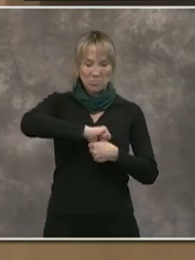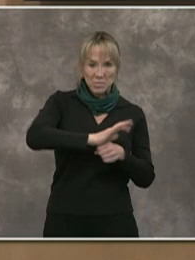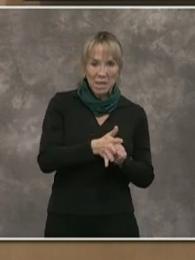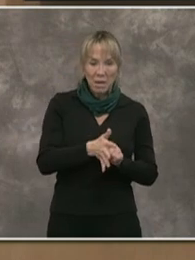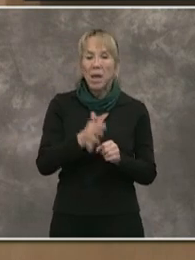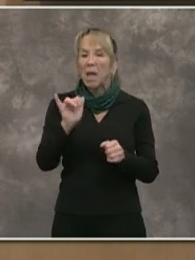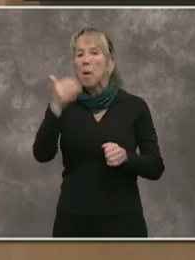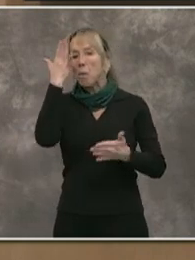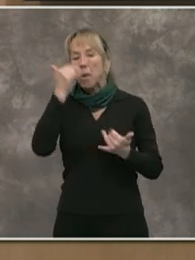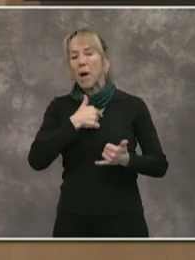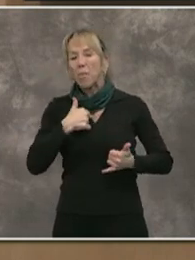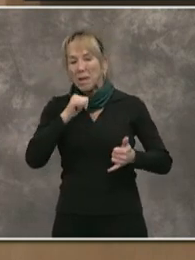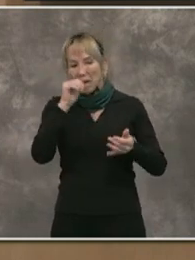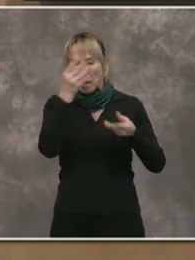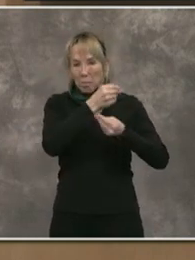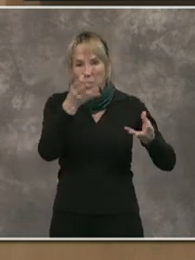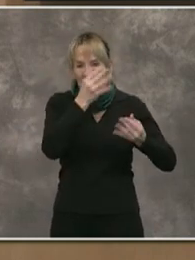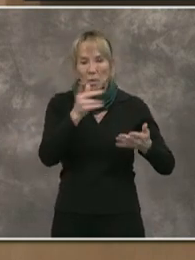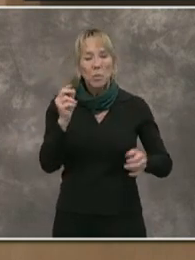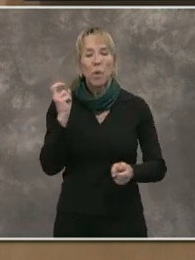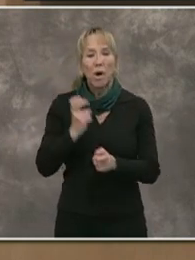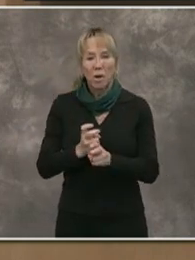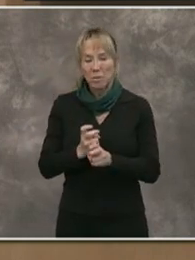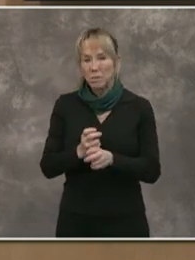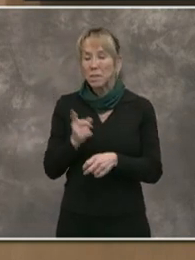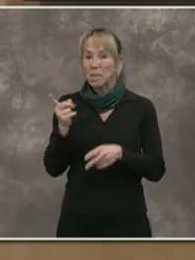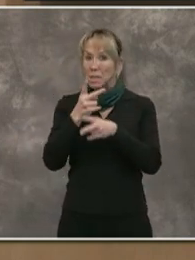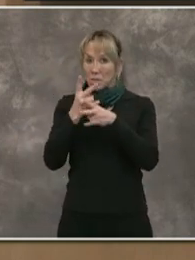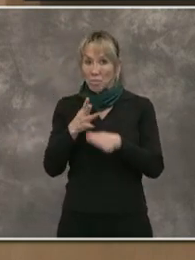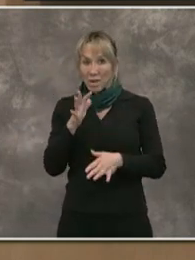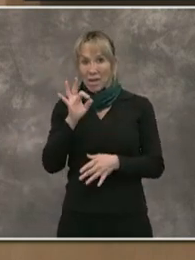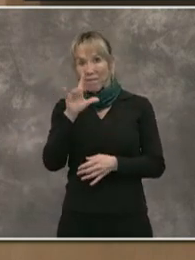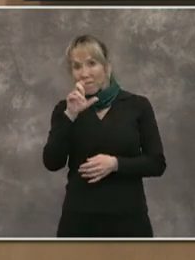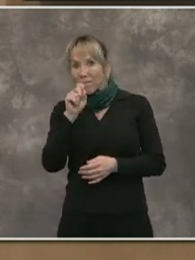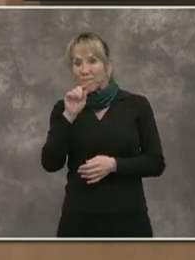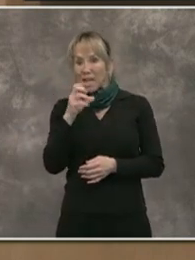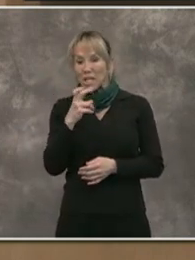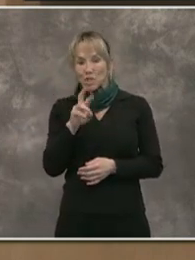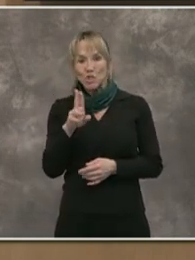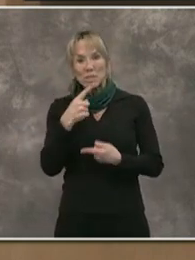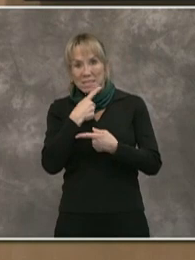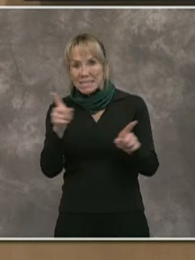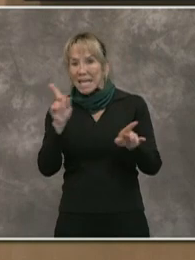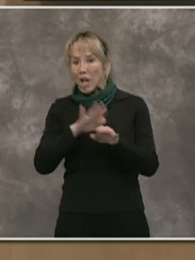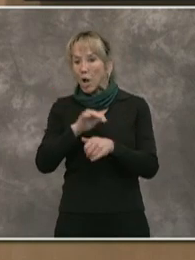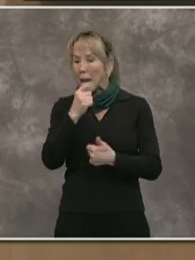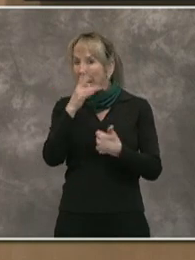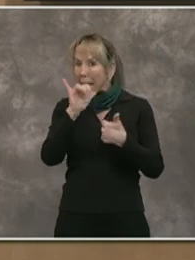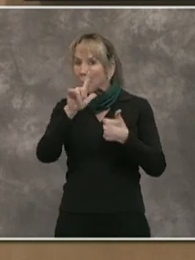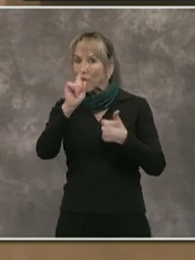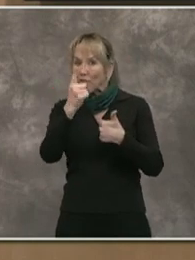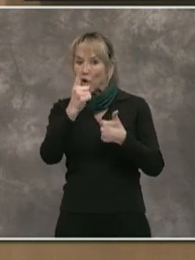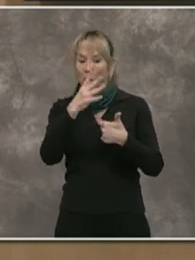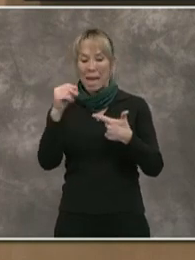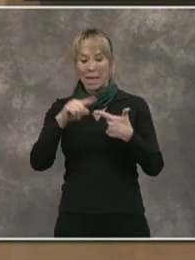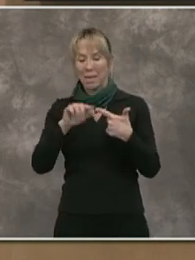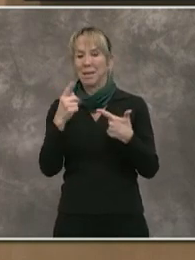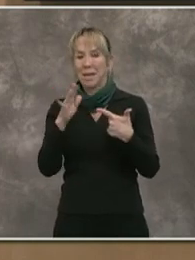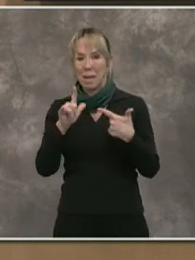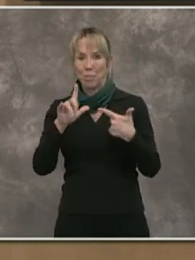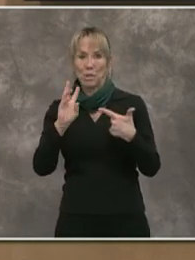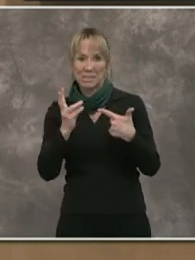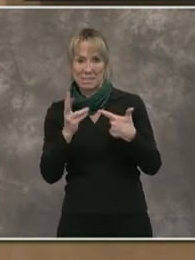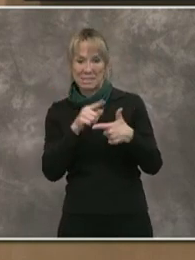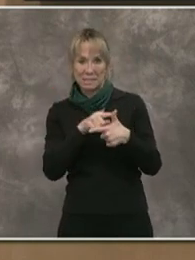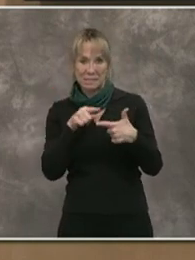the public. Supervisor Fletcher essentially said the same thing at news conferences on April 1st and April 6th. But